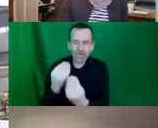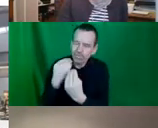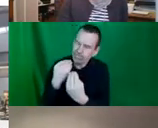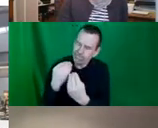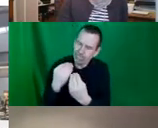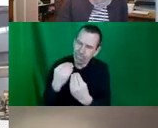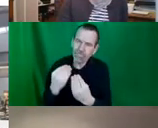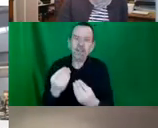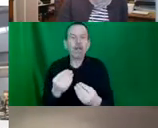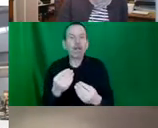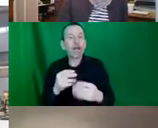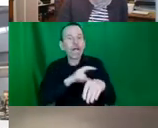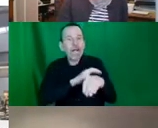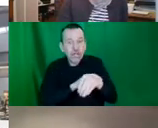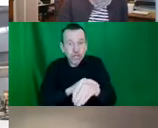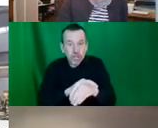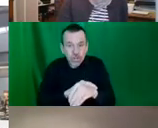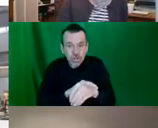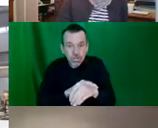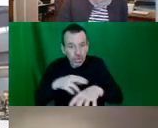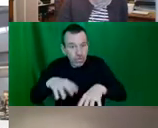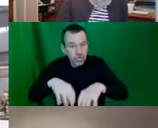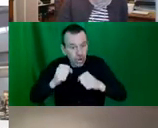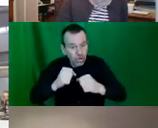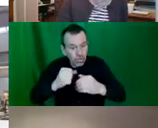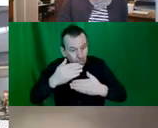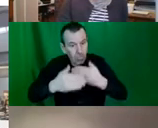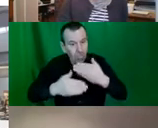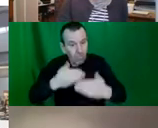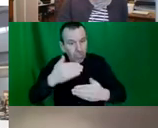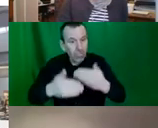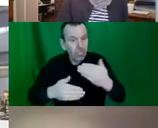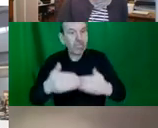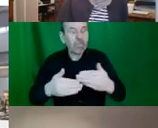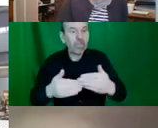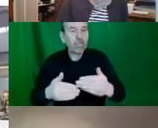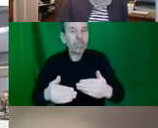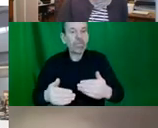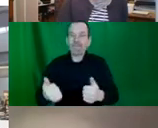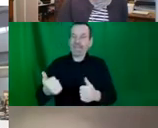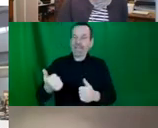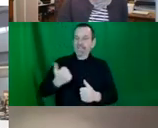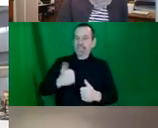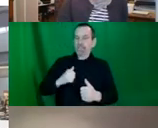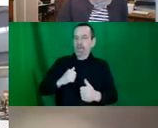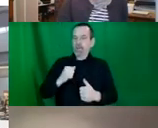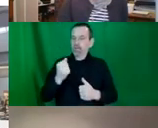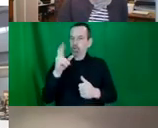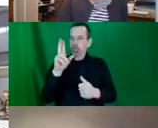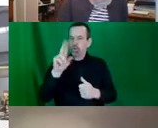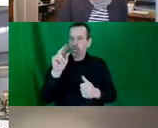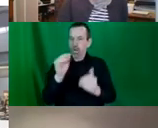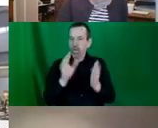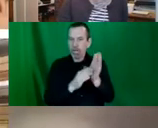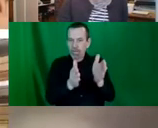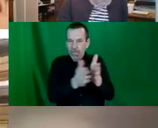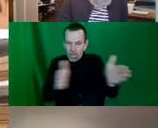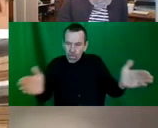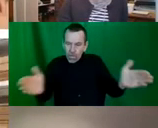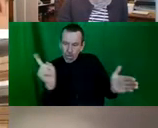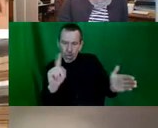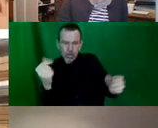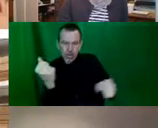my internship started to take shape, I had an expectation of how I would spend my time over the next 12 months. However, this